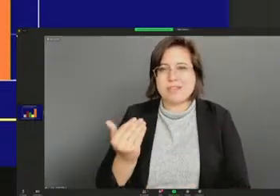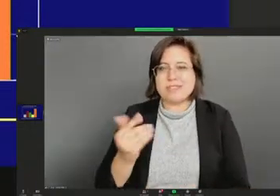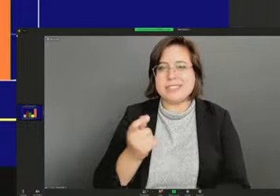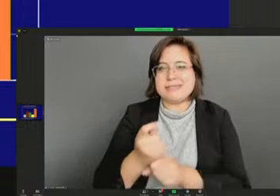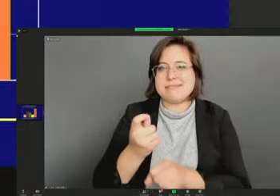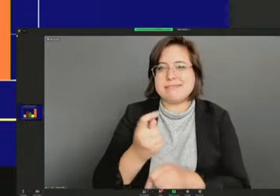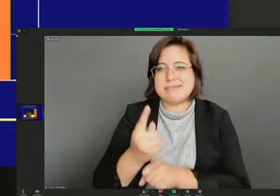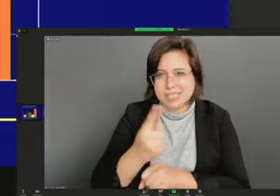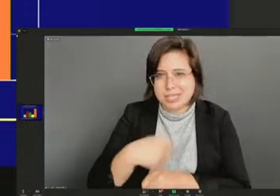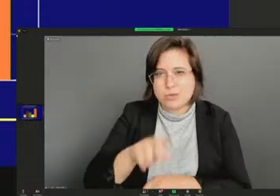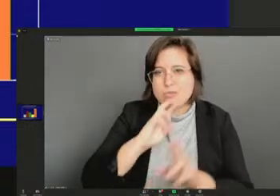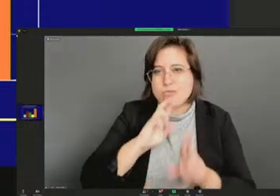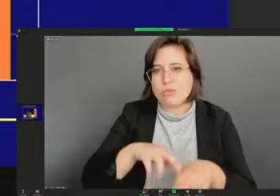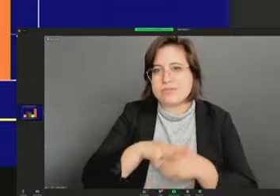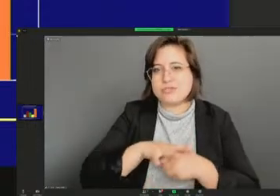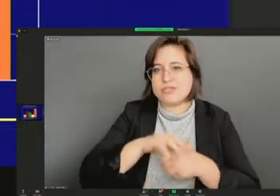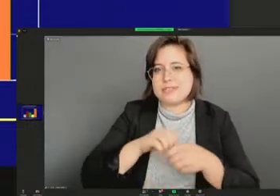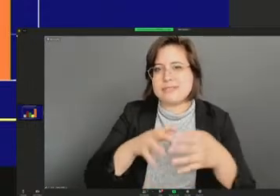in America,